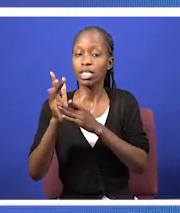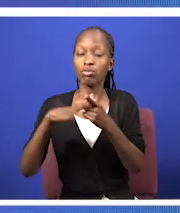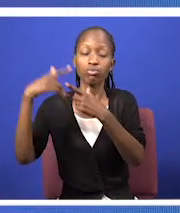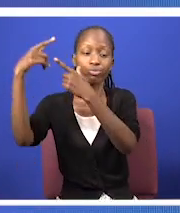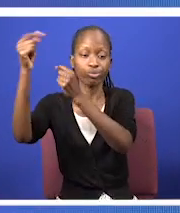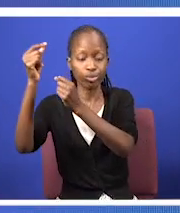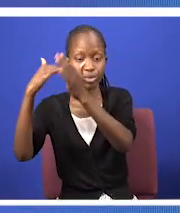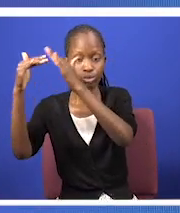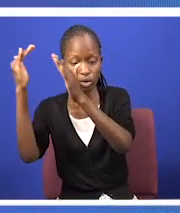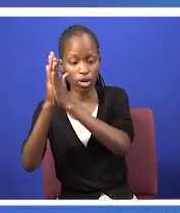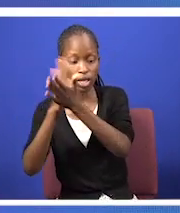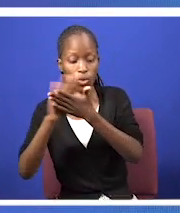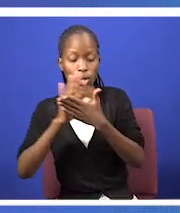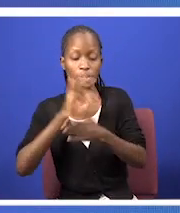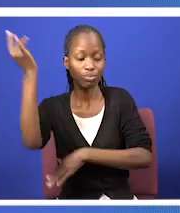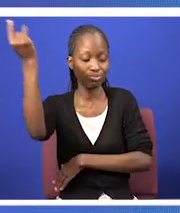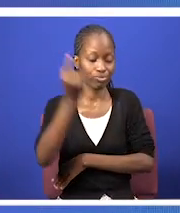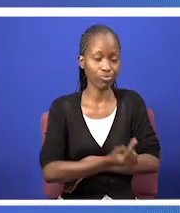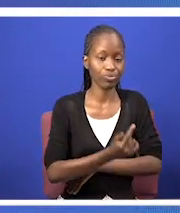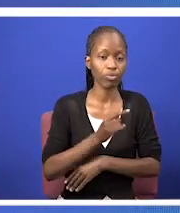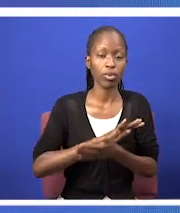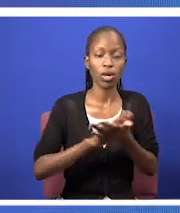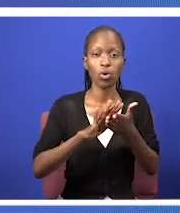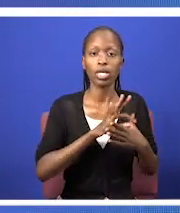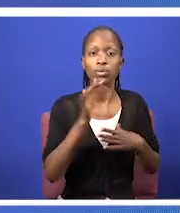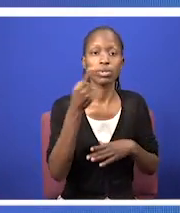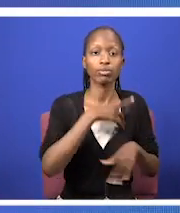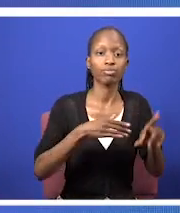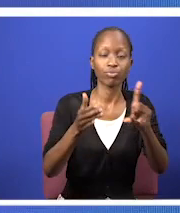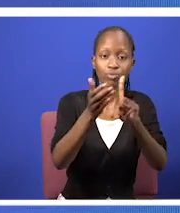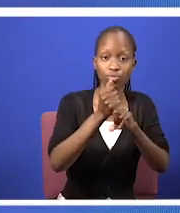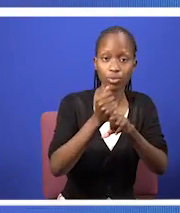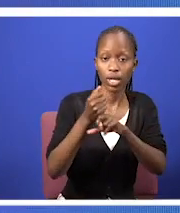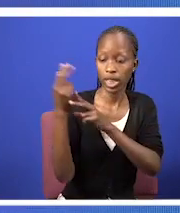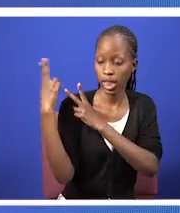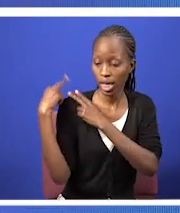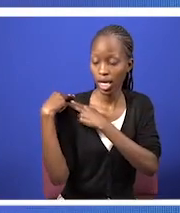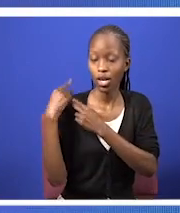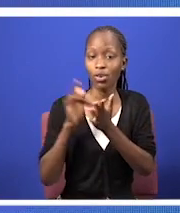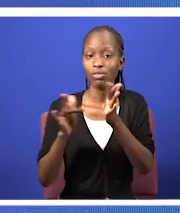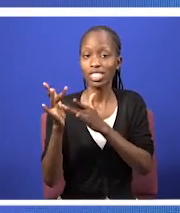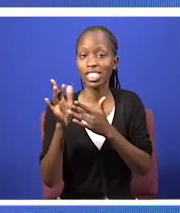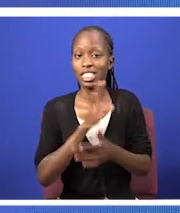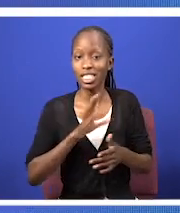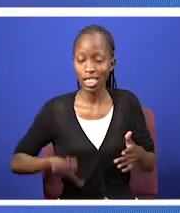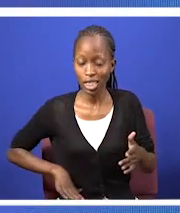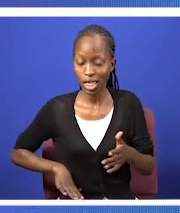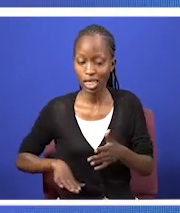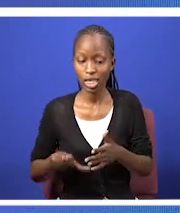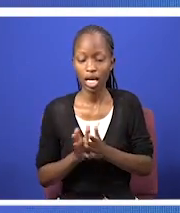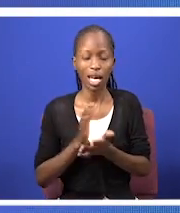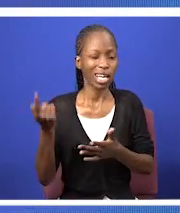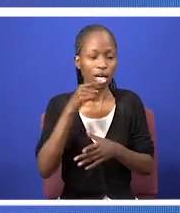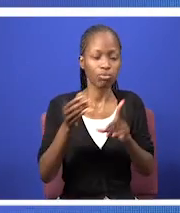sends him from heaven. The Holy Spirit comes to fulfill the commission of Jesus Christ